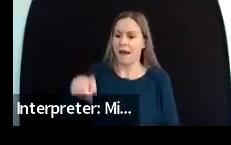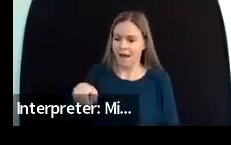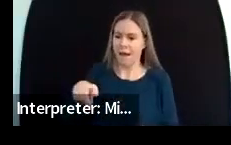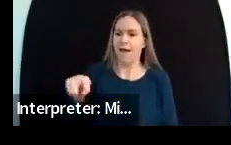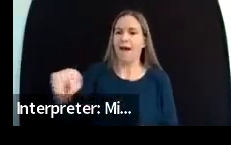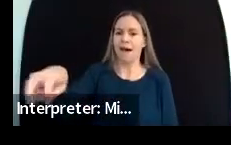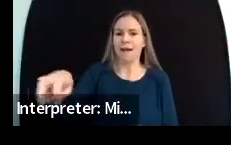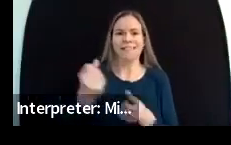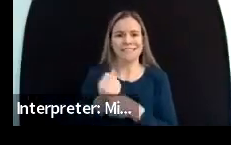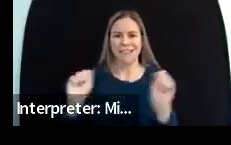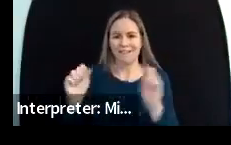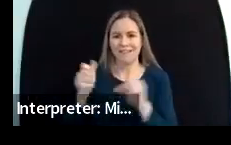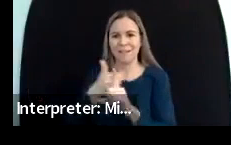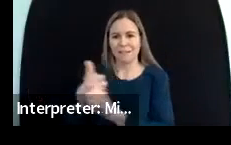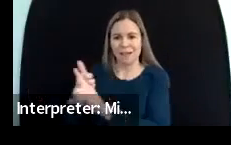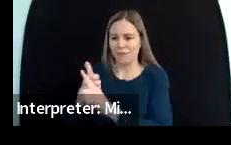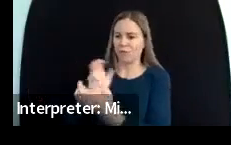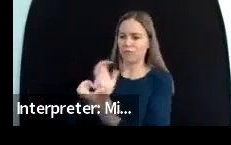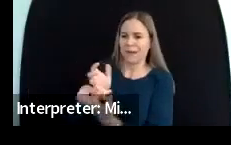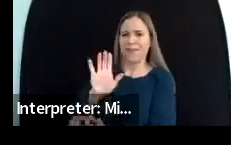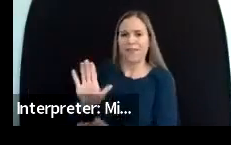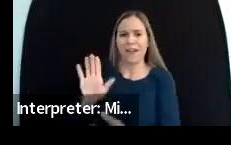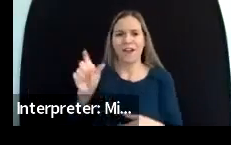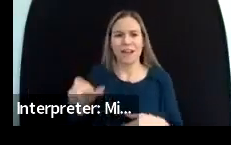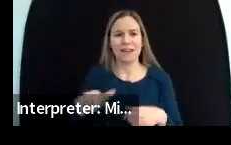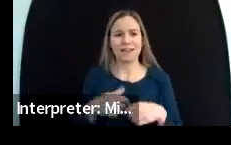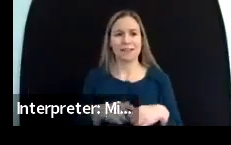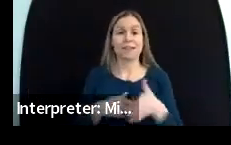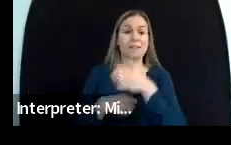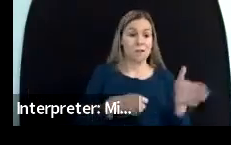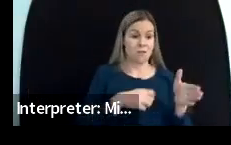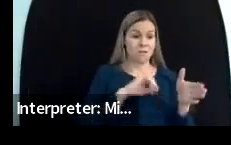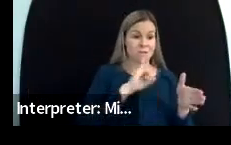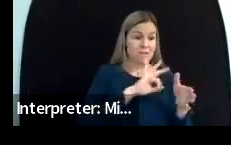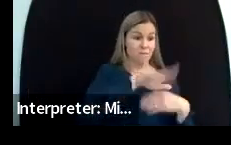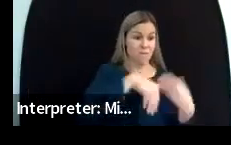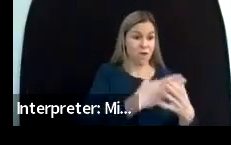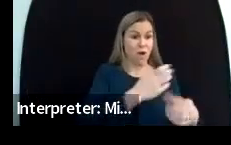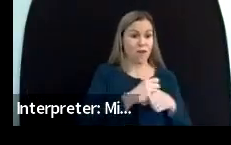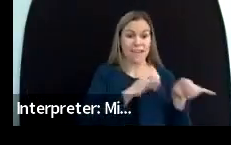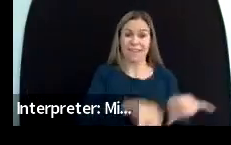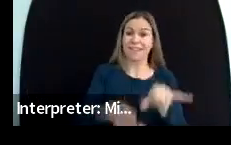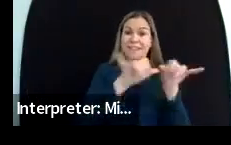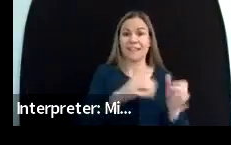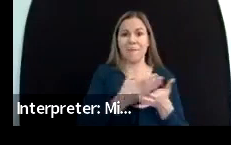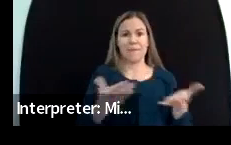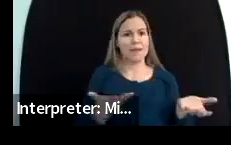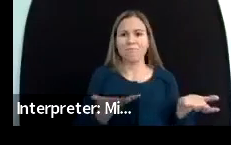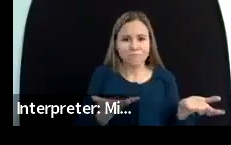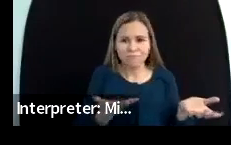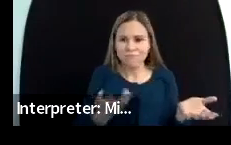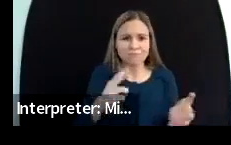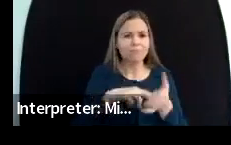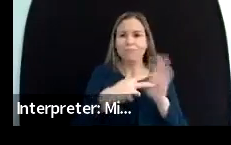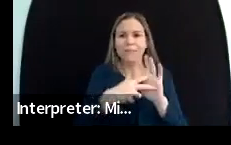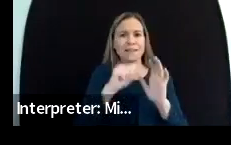the street safely. And so if we all get the same thing, then we're all not going to be able to cross the street.